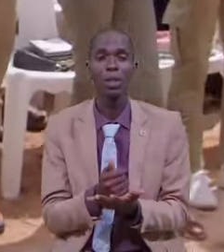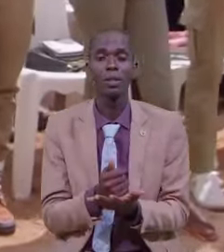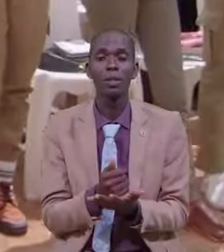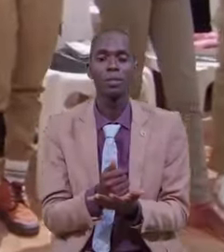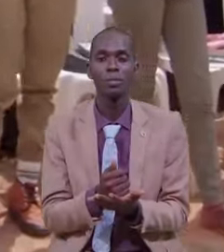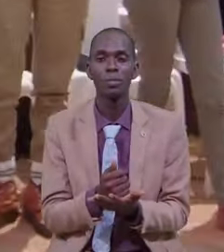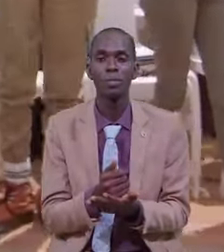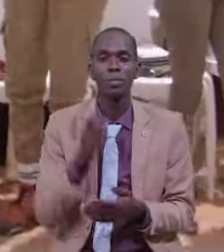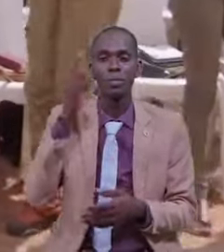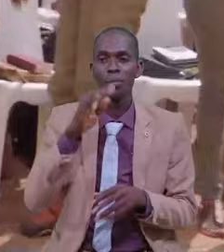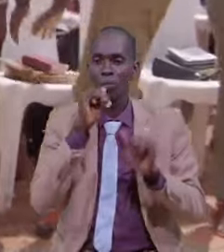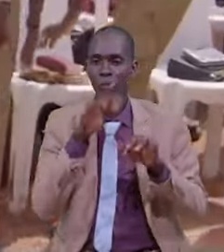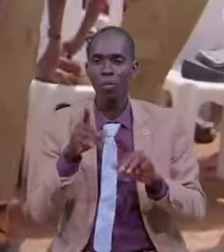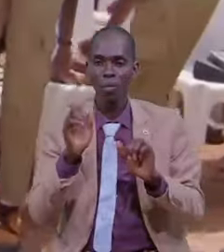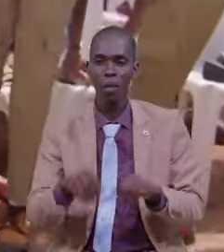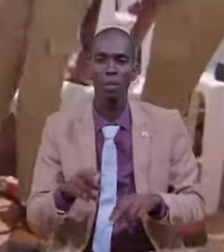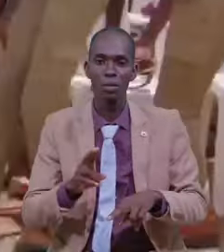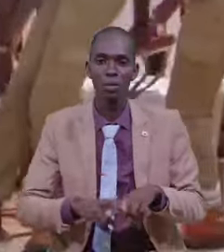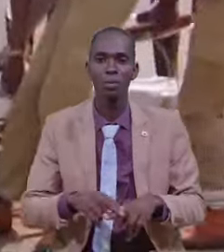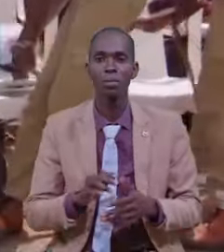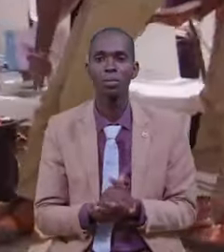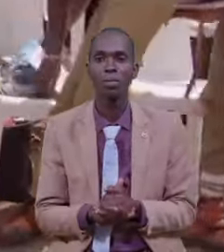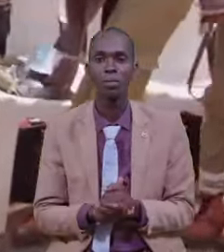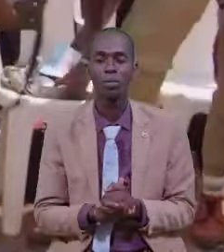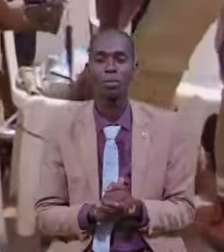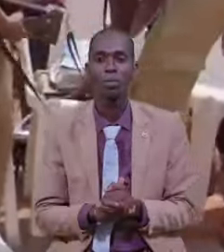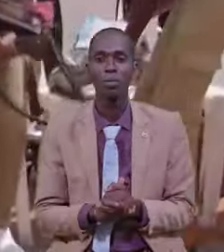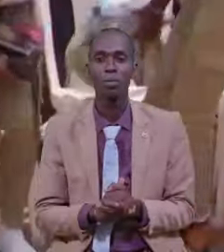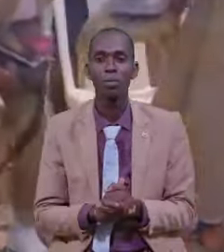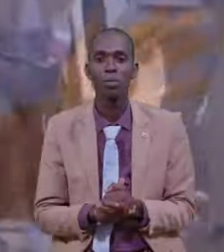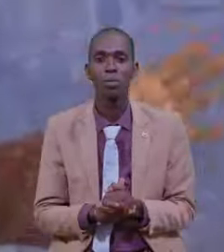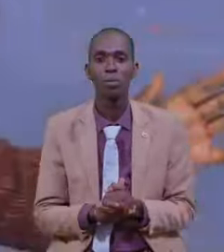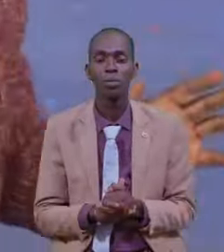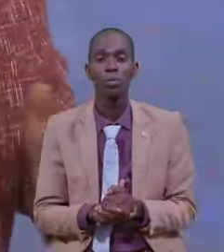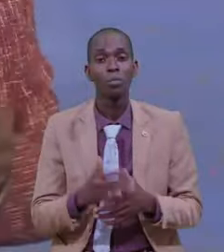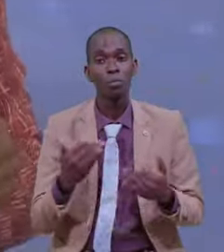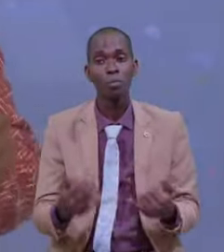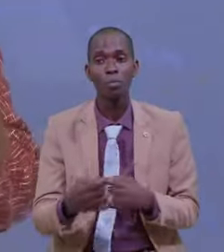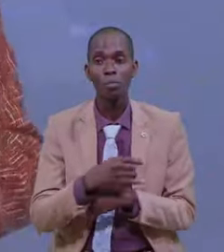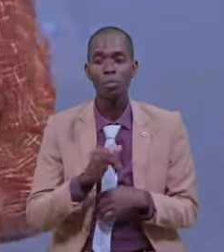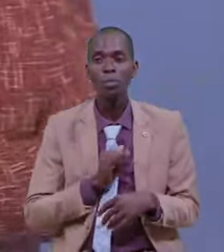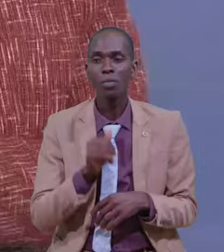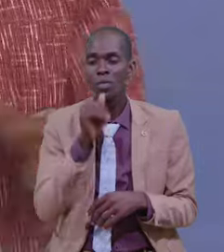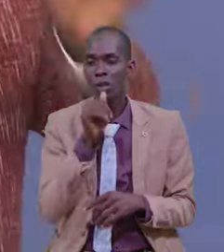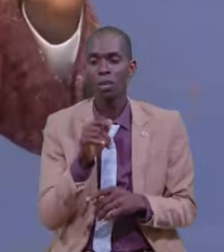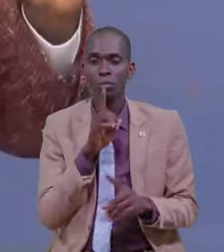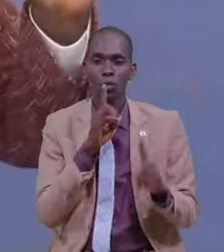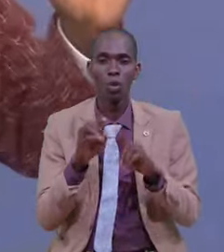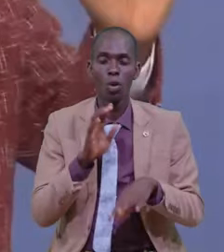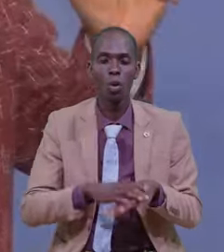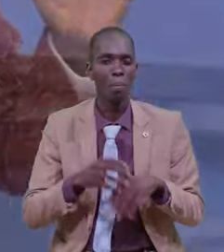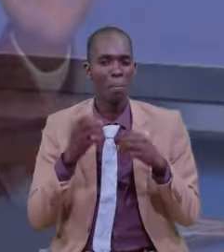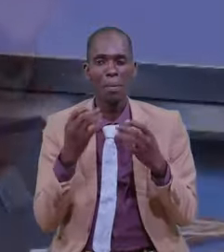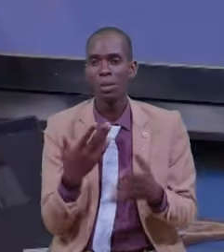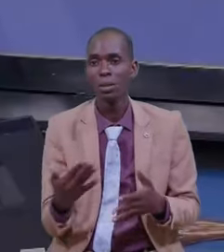God bless you. You can sit down. This day I'm actually talking on a number of things. I'm talking